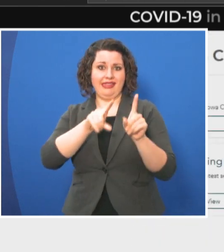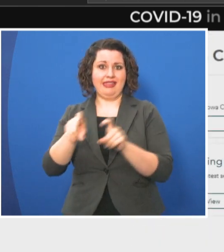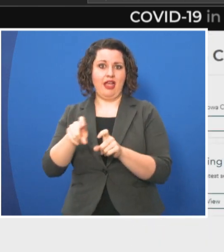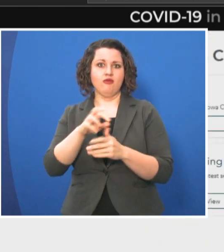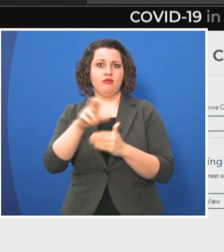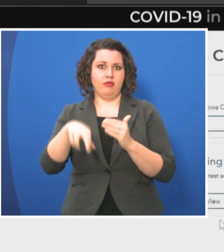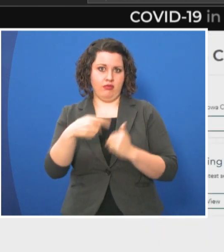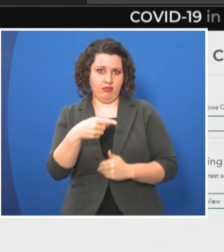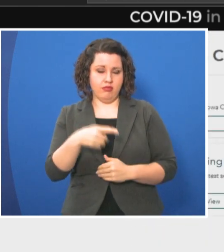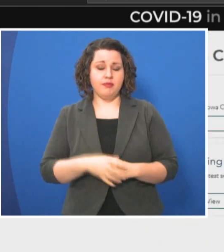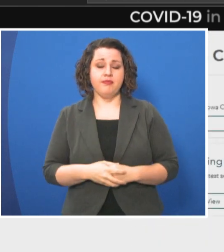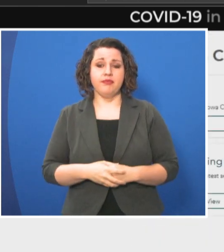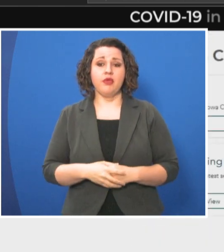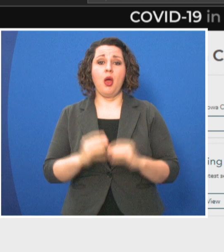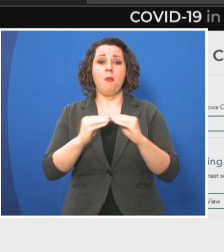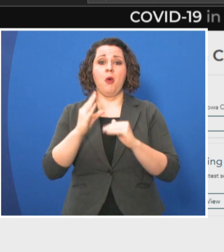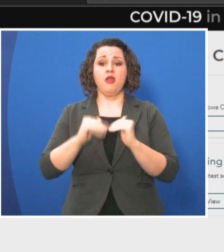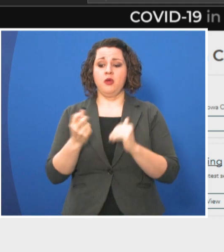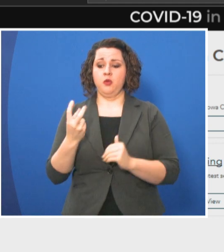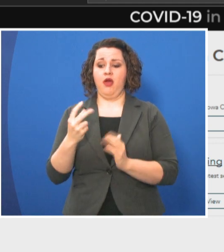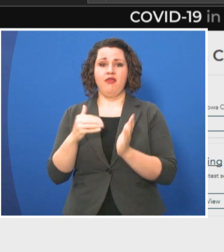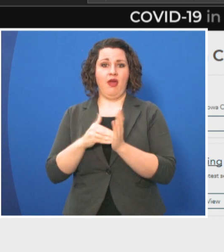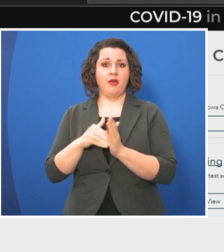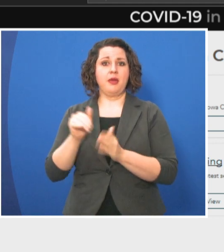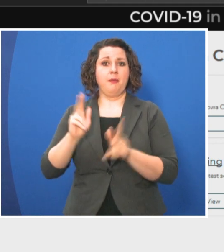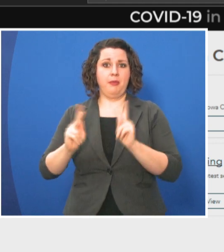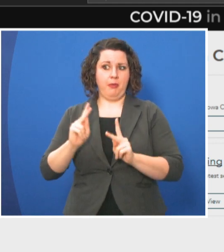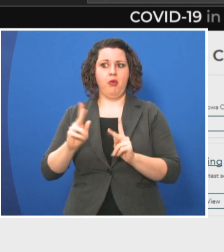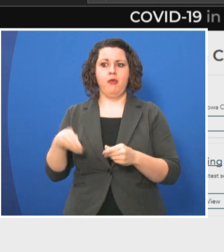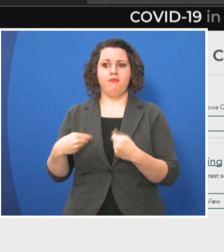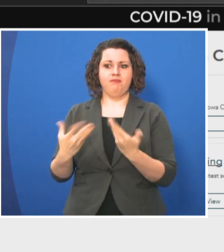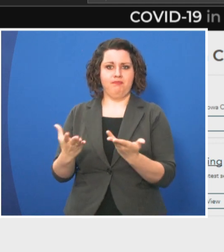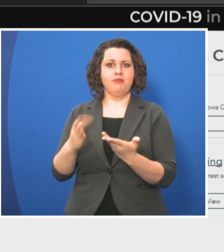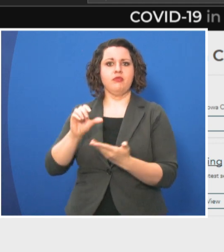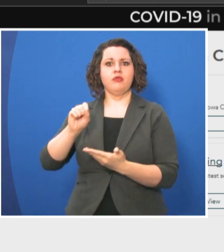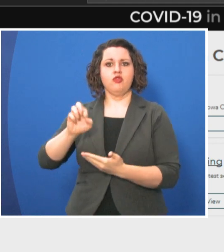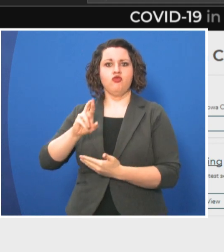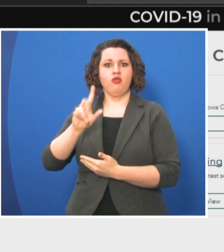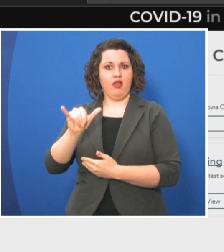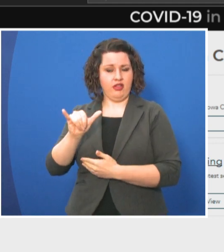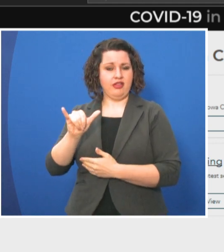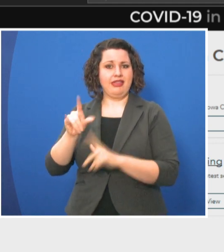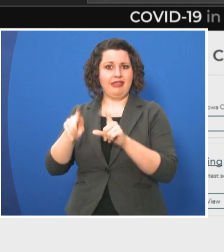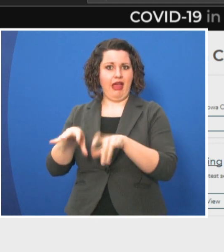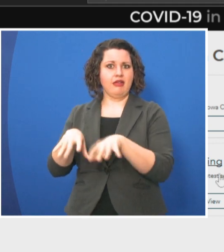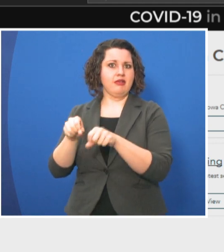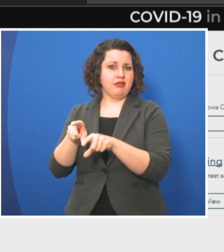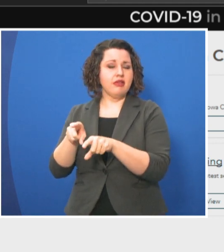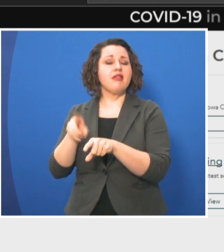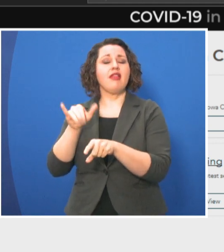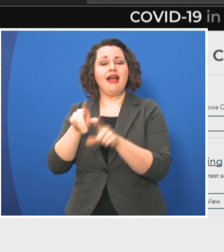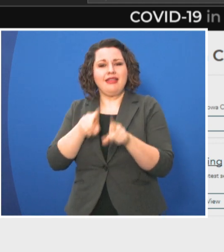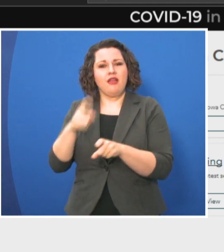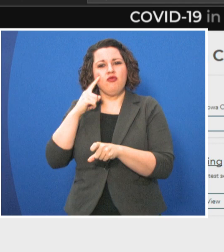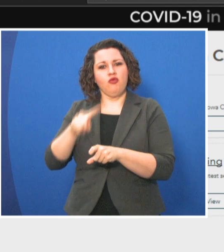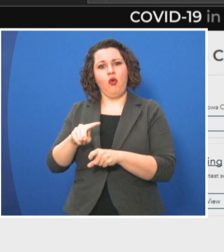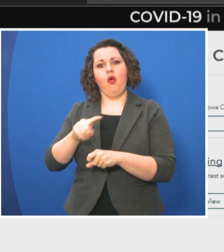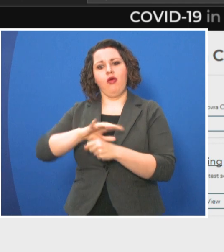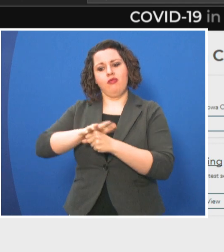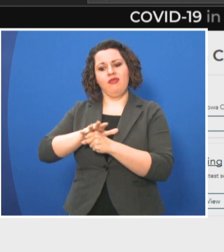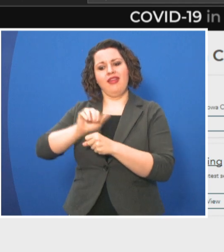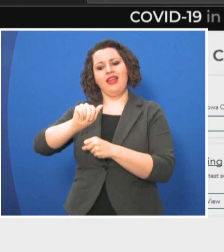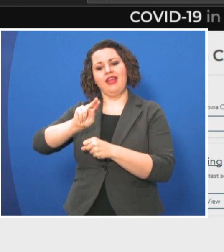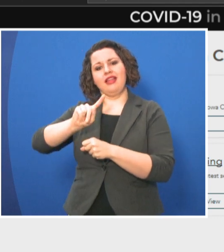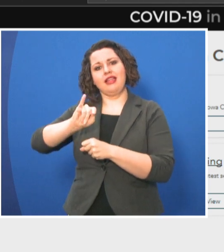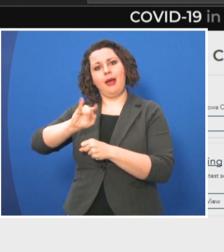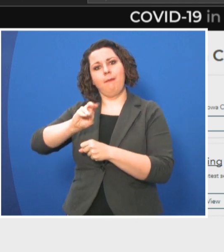you can see, more than 12,000 Iowans have been given a serology test, which detects COVID-19 antibodies and indicates that a